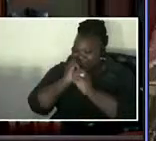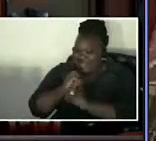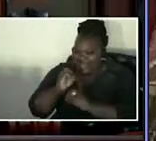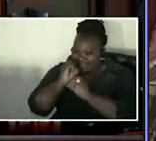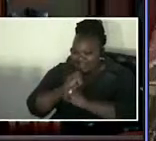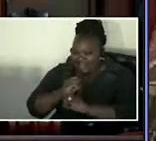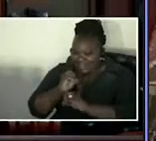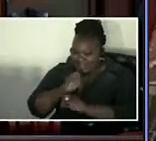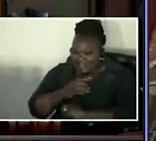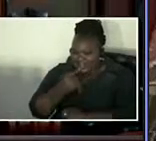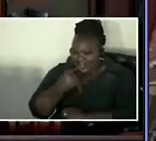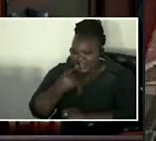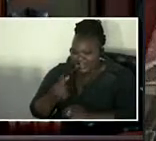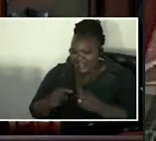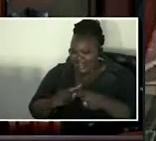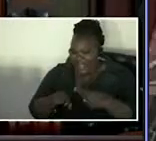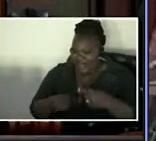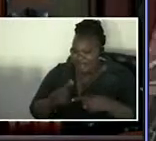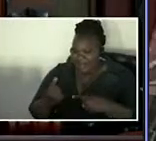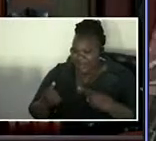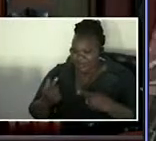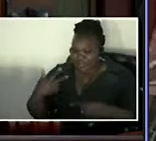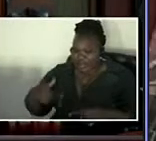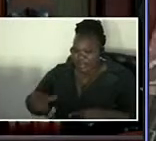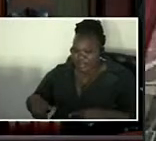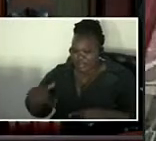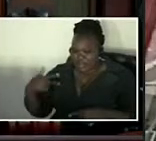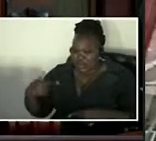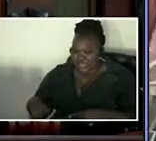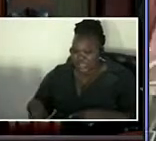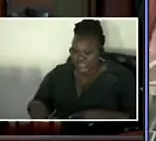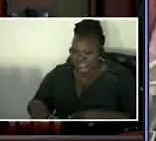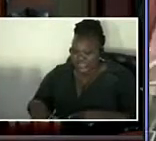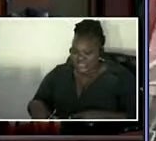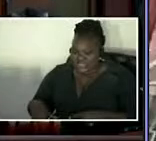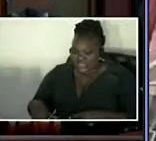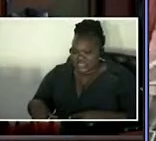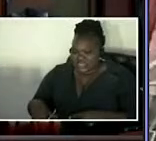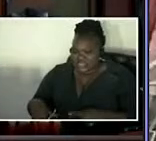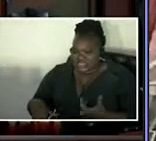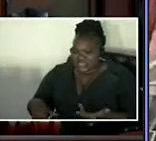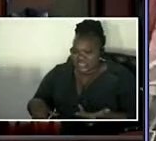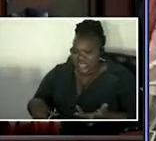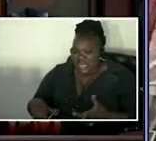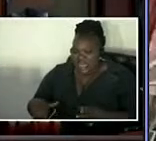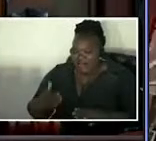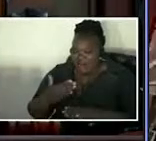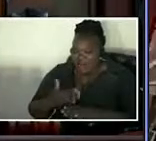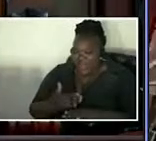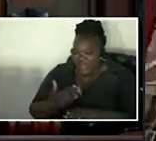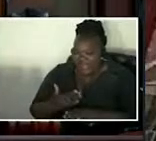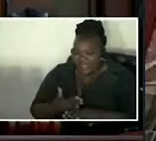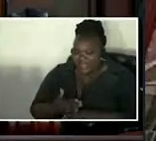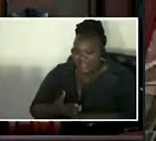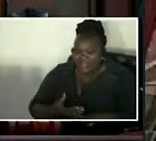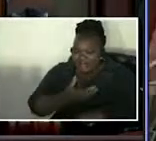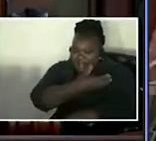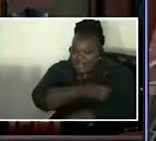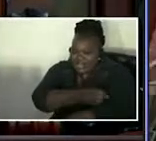said about the security of our workers in hospitals and in clinic